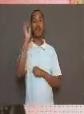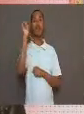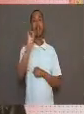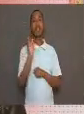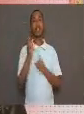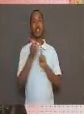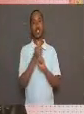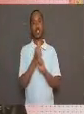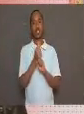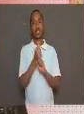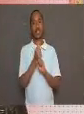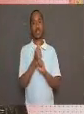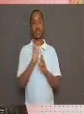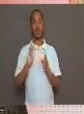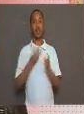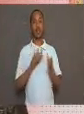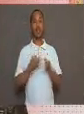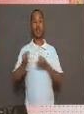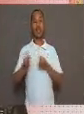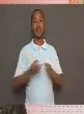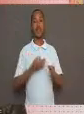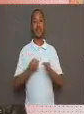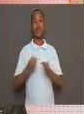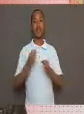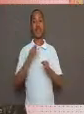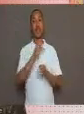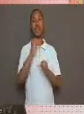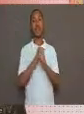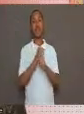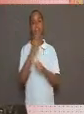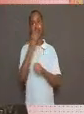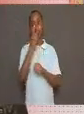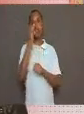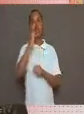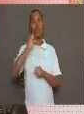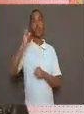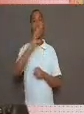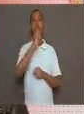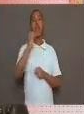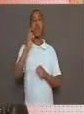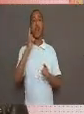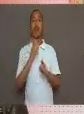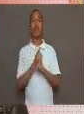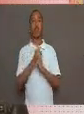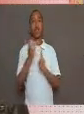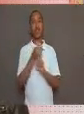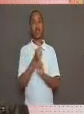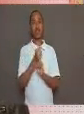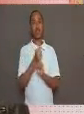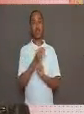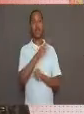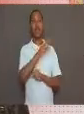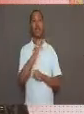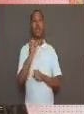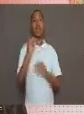yields. We defined and demonstrated theoretical and actual yield,